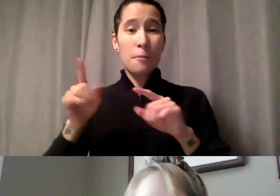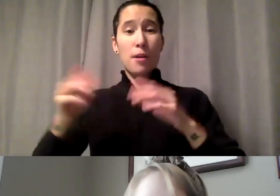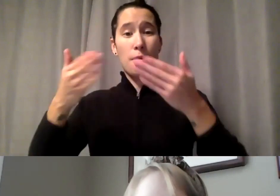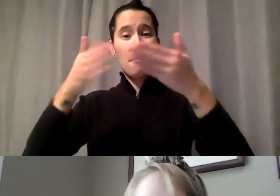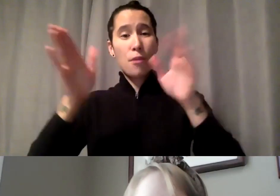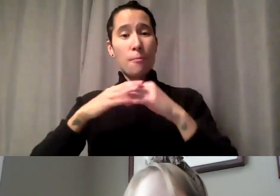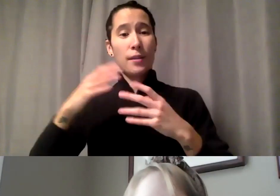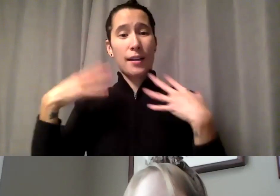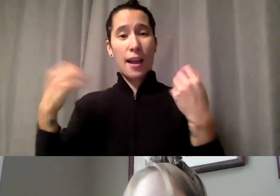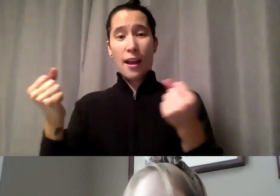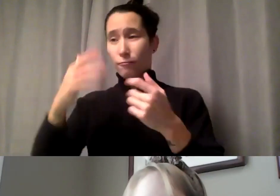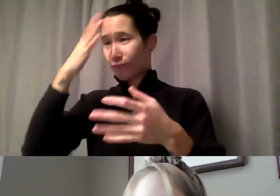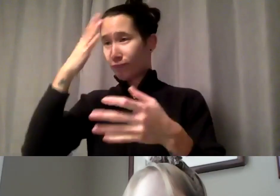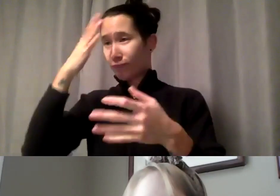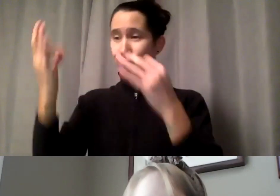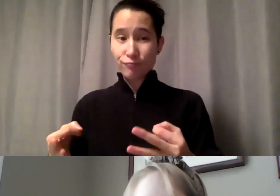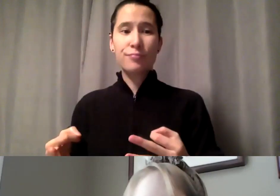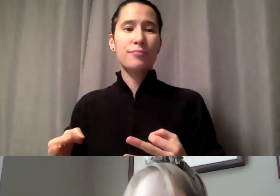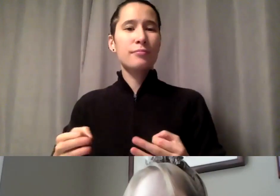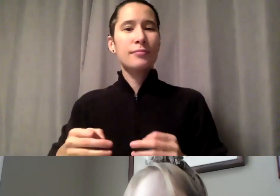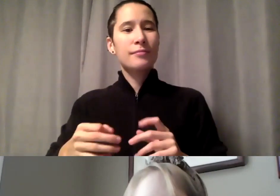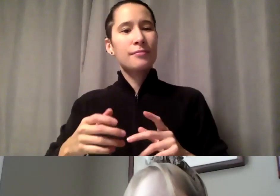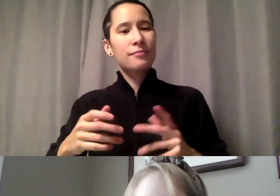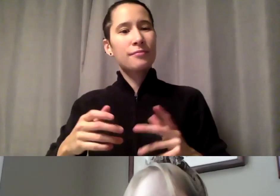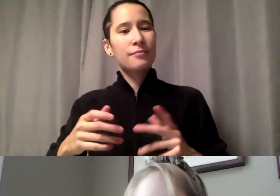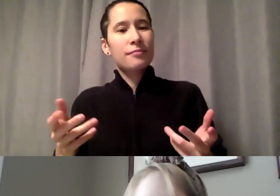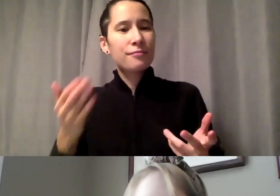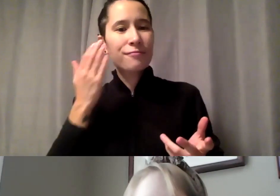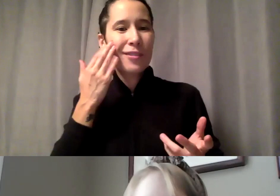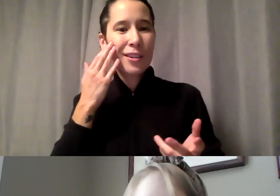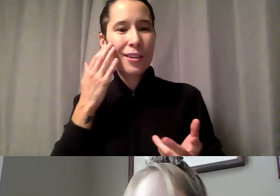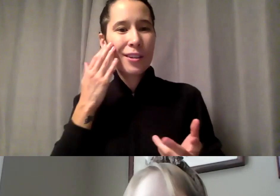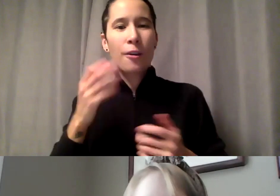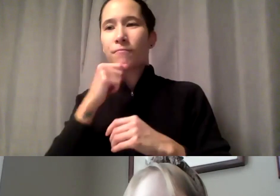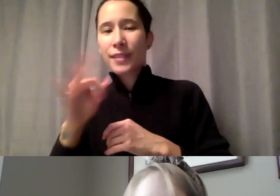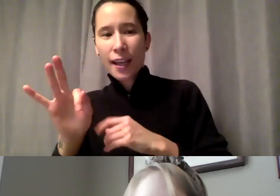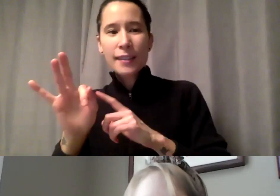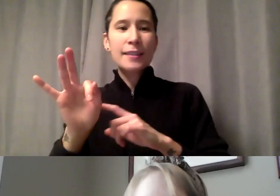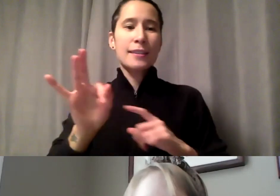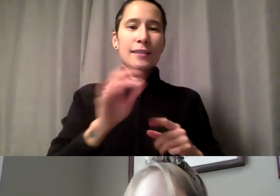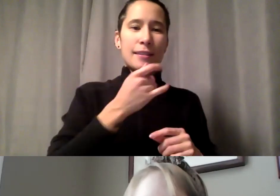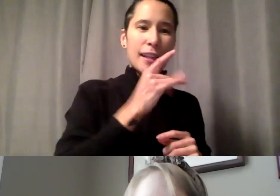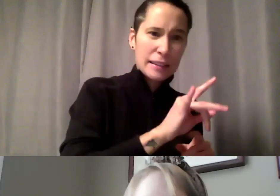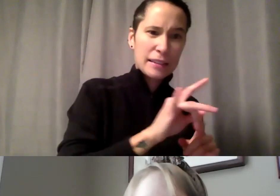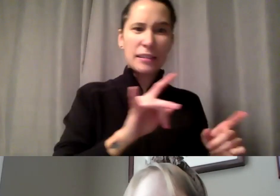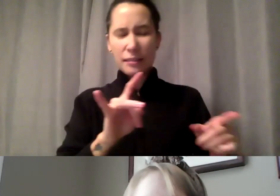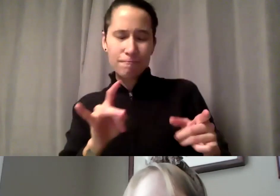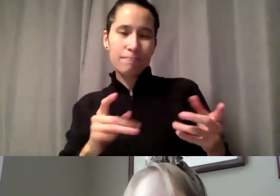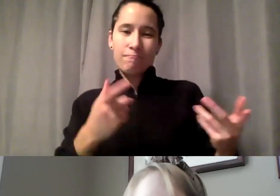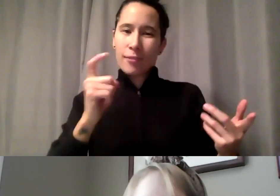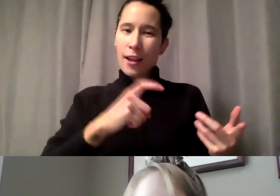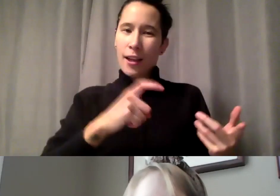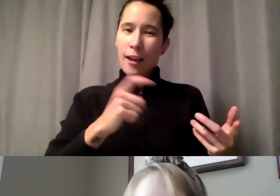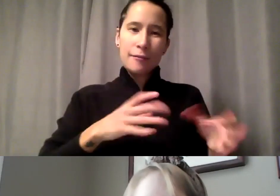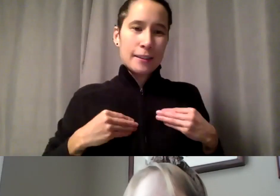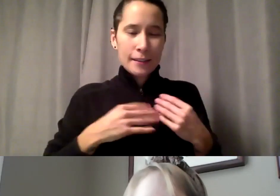children and youth, let's try to keep them active. Adults, we got to take a break, and we'll come back to it in the